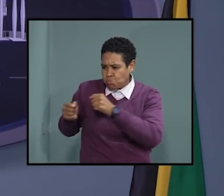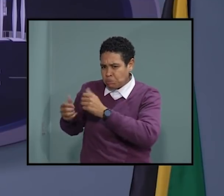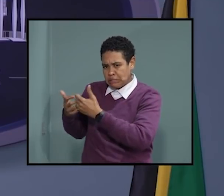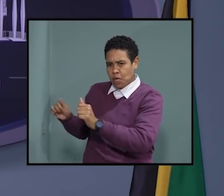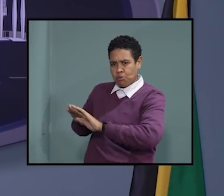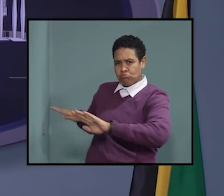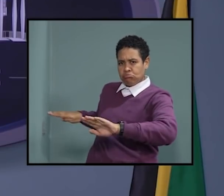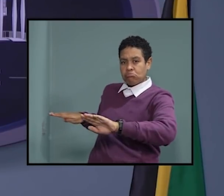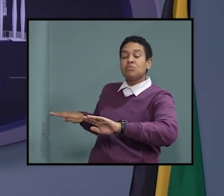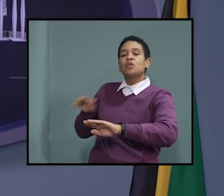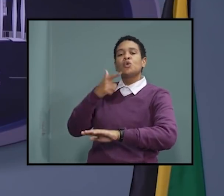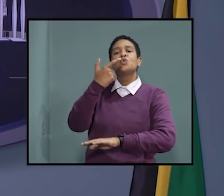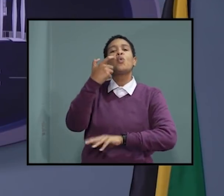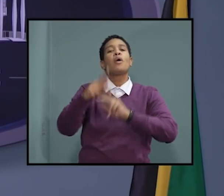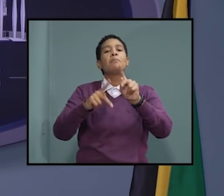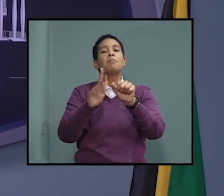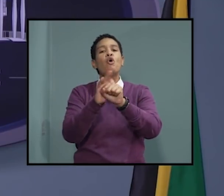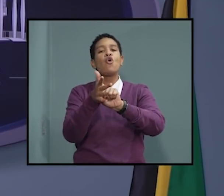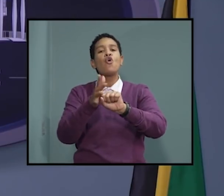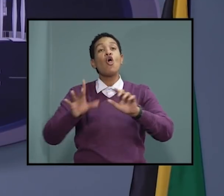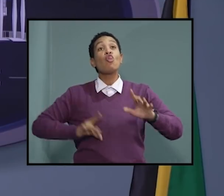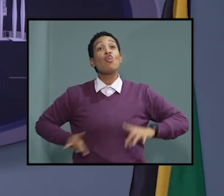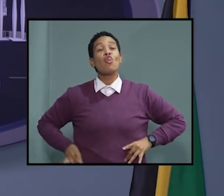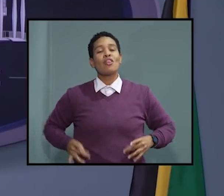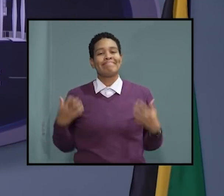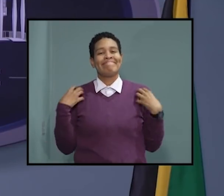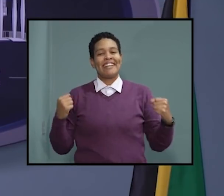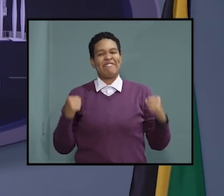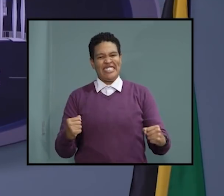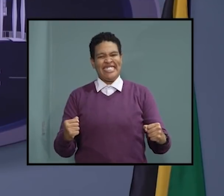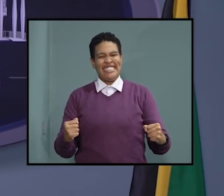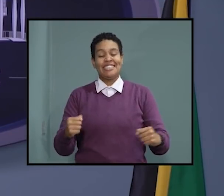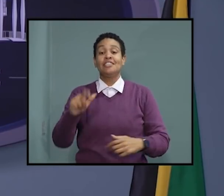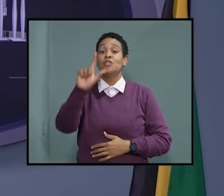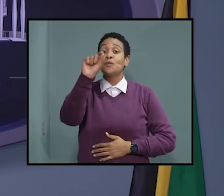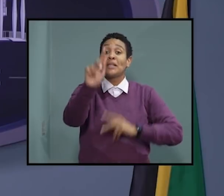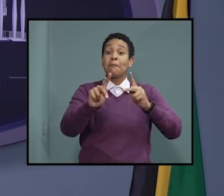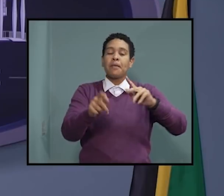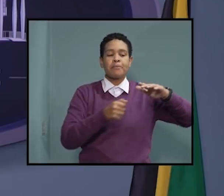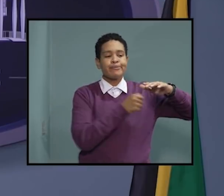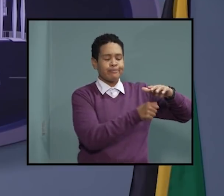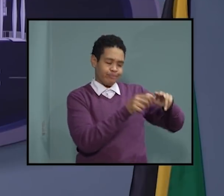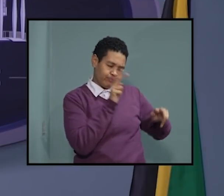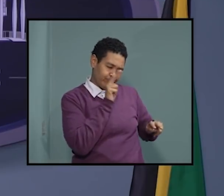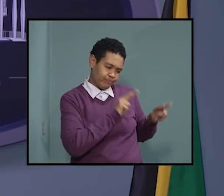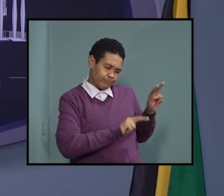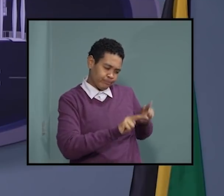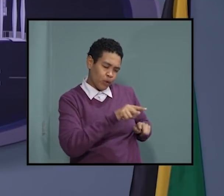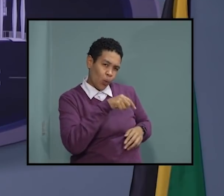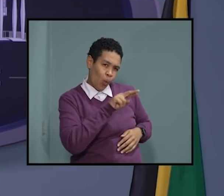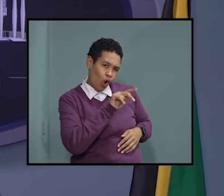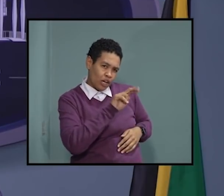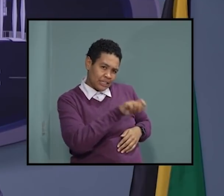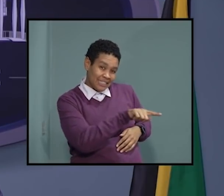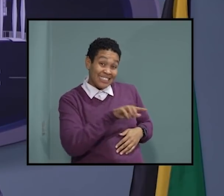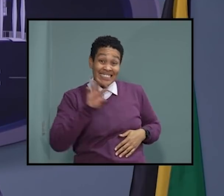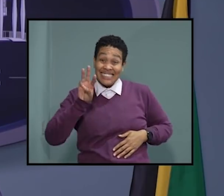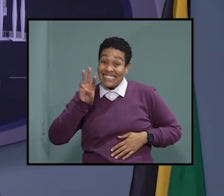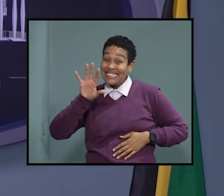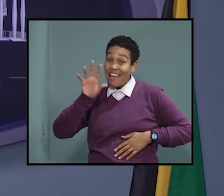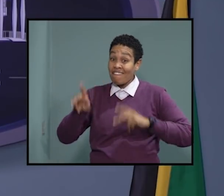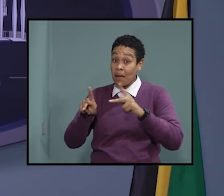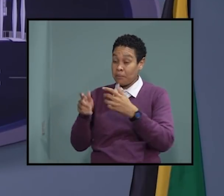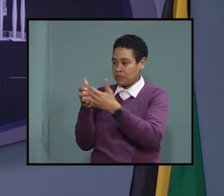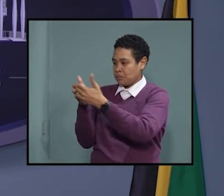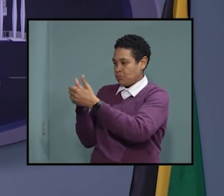from COVID-19. 20 persons are in quarantine, and 65 persons are in